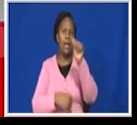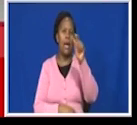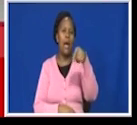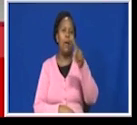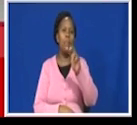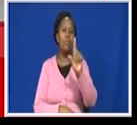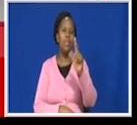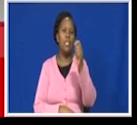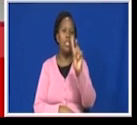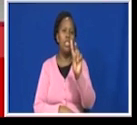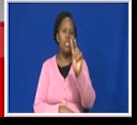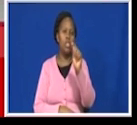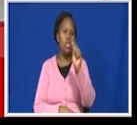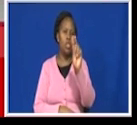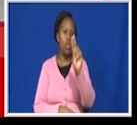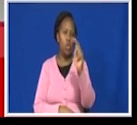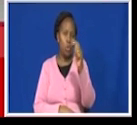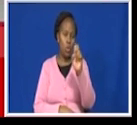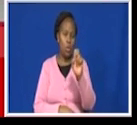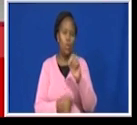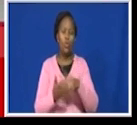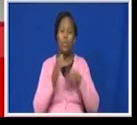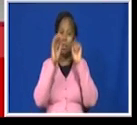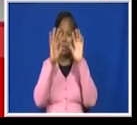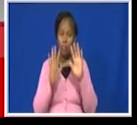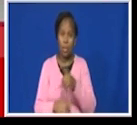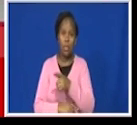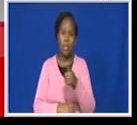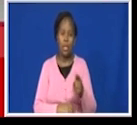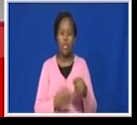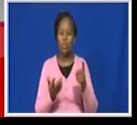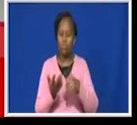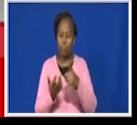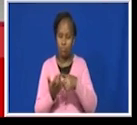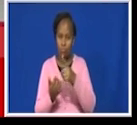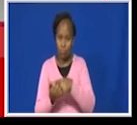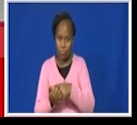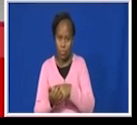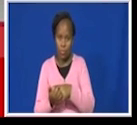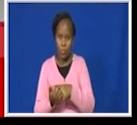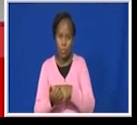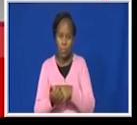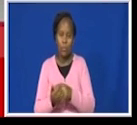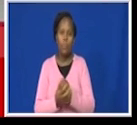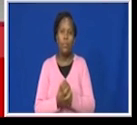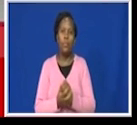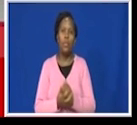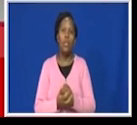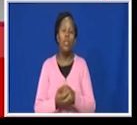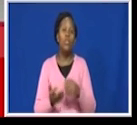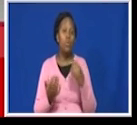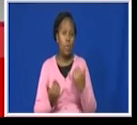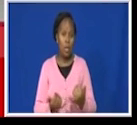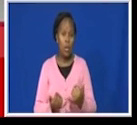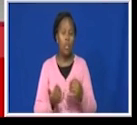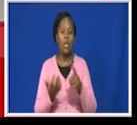So the key word there, or what need to be done, is to calculate. So calculate